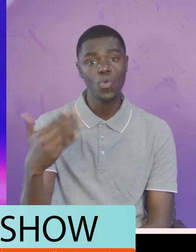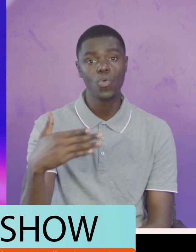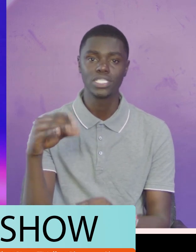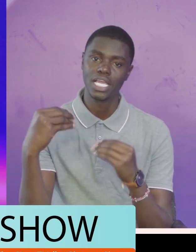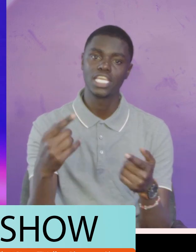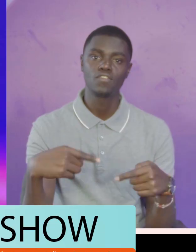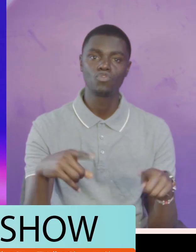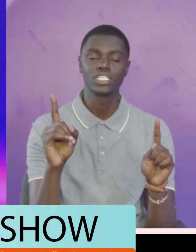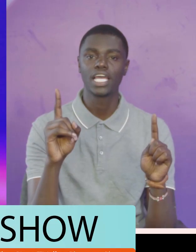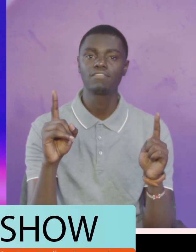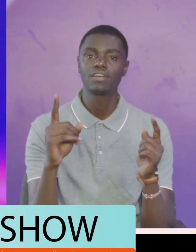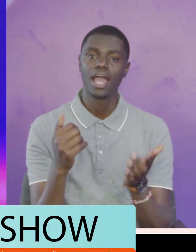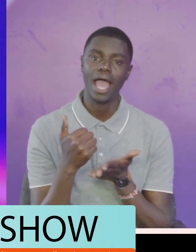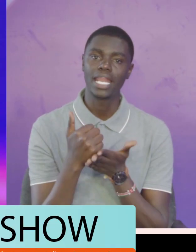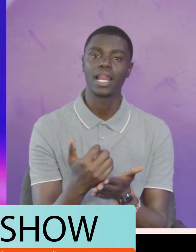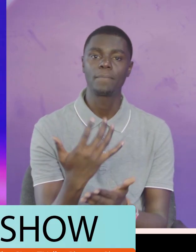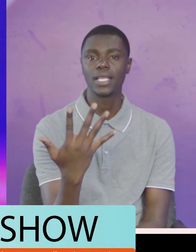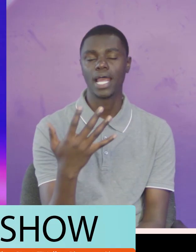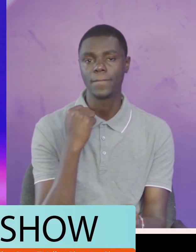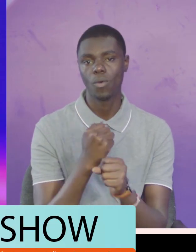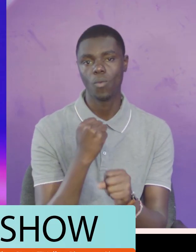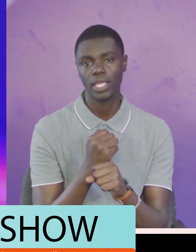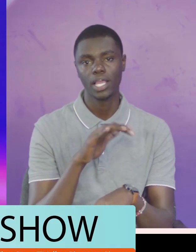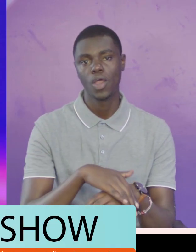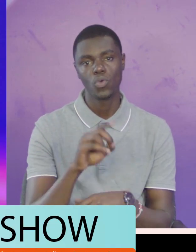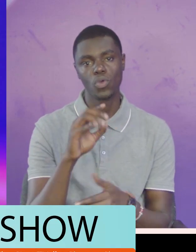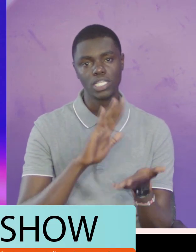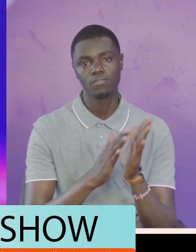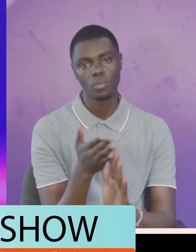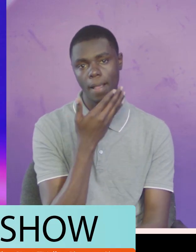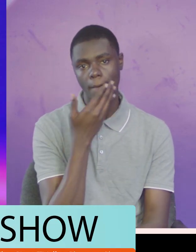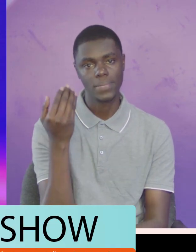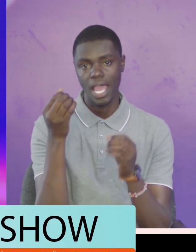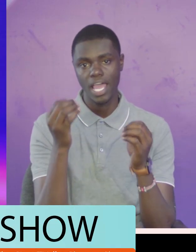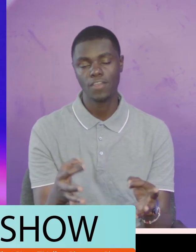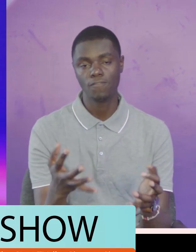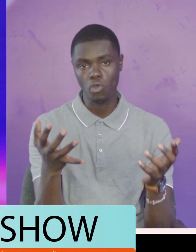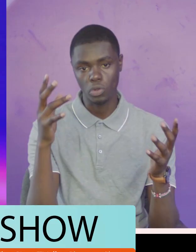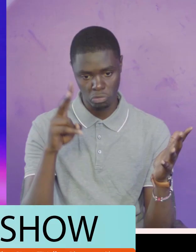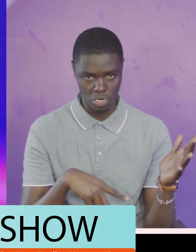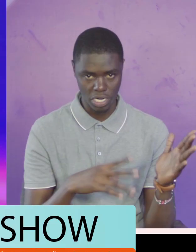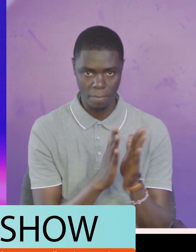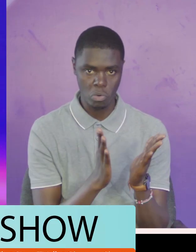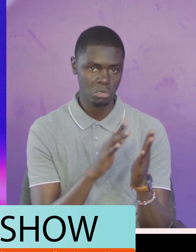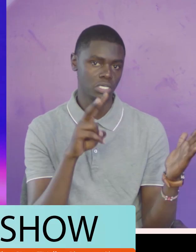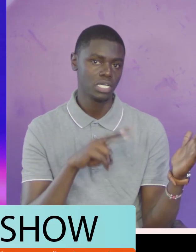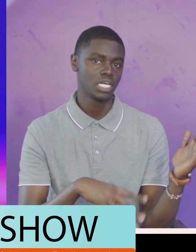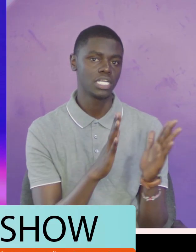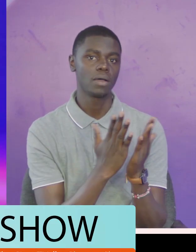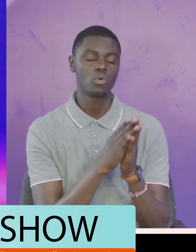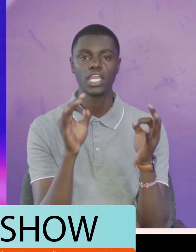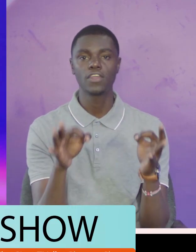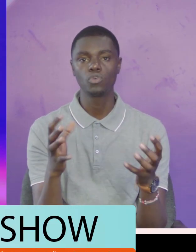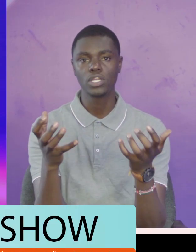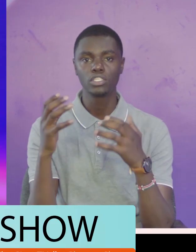always give yourself a helping hand by working on yourself to get better. If you need to read a book, read a book. If you need to take a